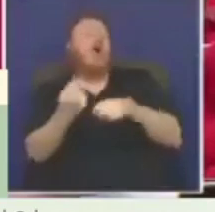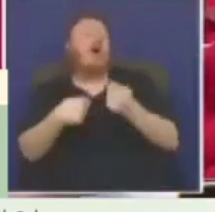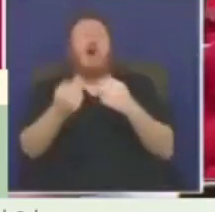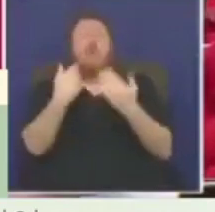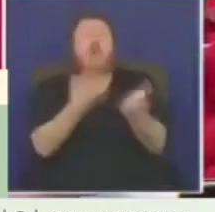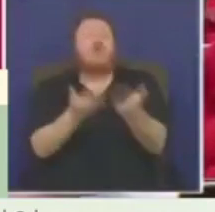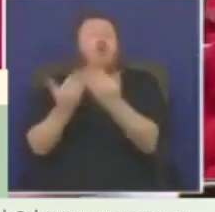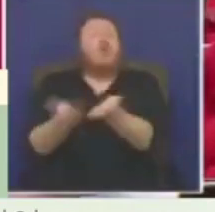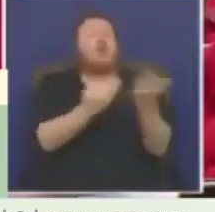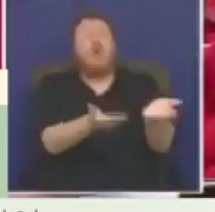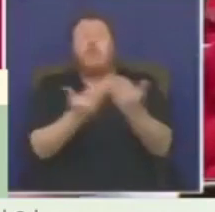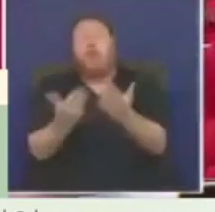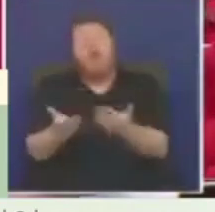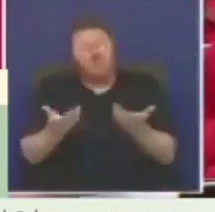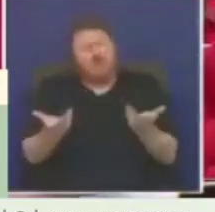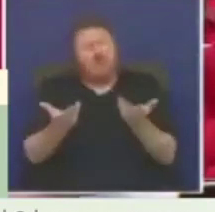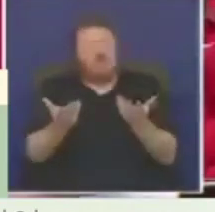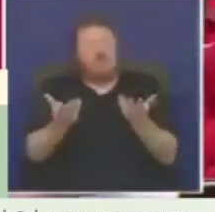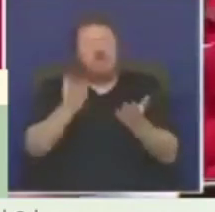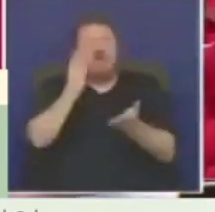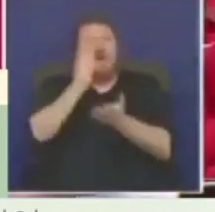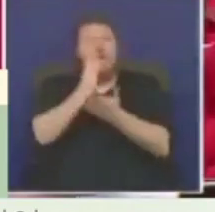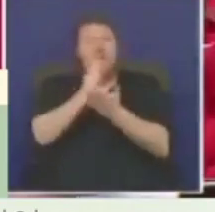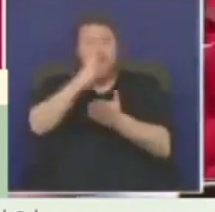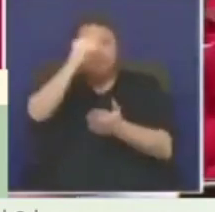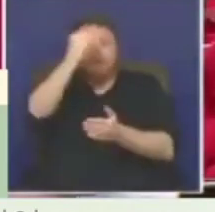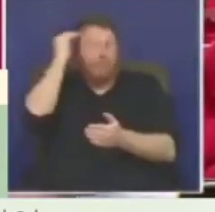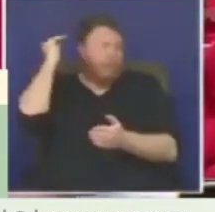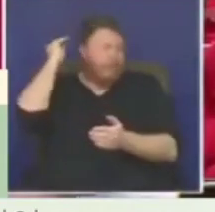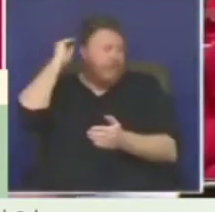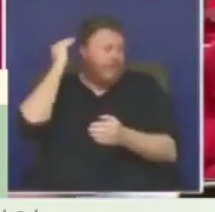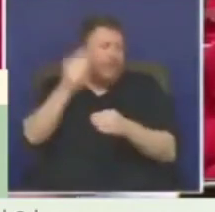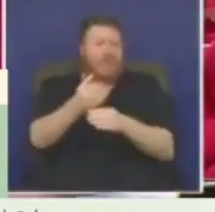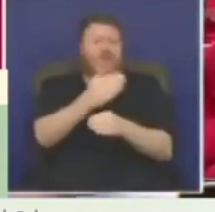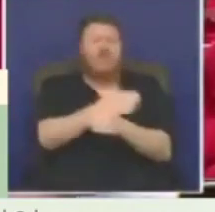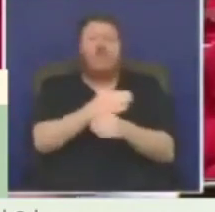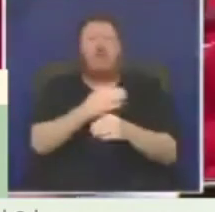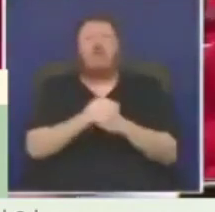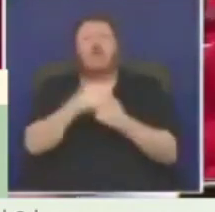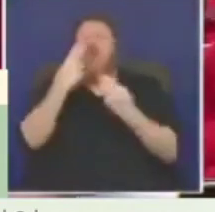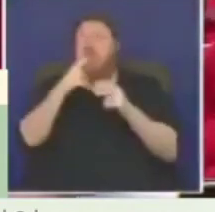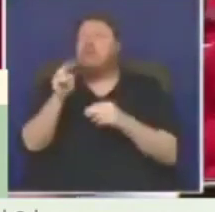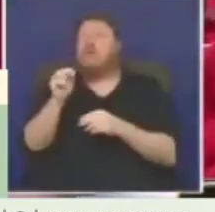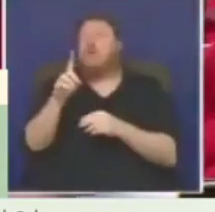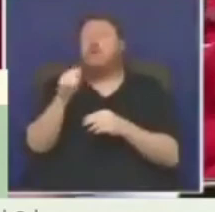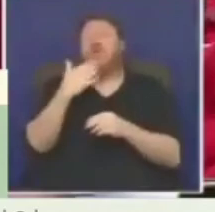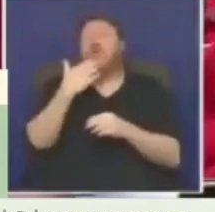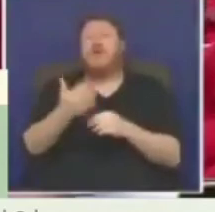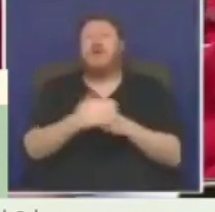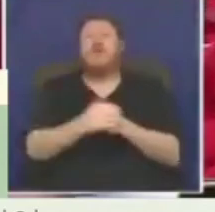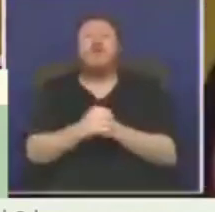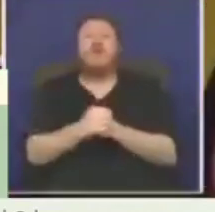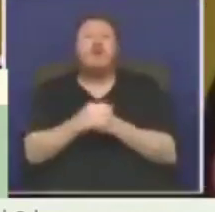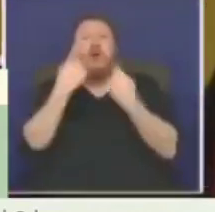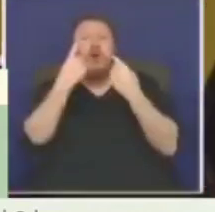people. We should have applied our minds Thank you, Honorable properly to Klosi. this motion. Honorable in terms of members. this amendment. Thank you very much.